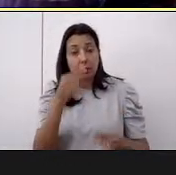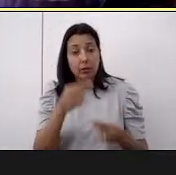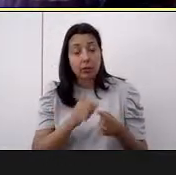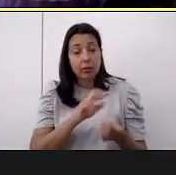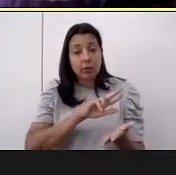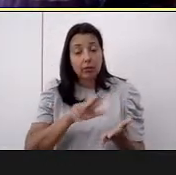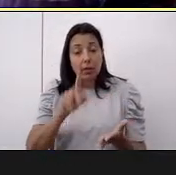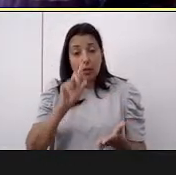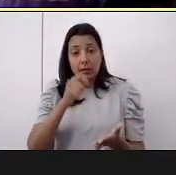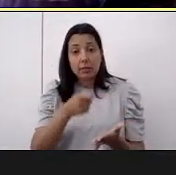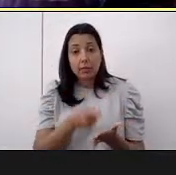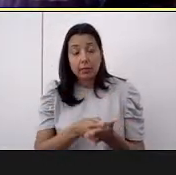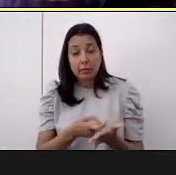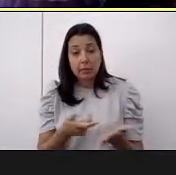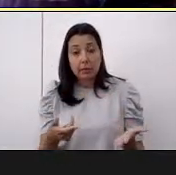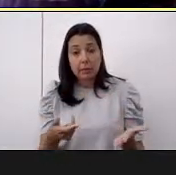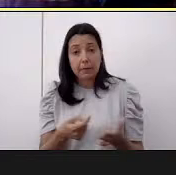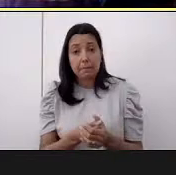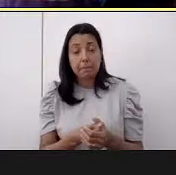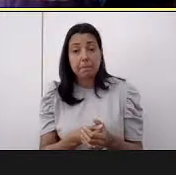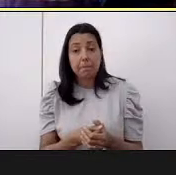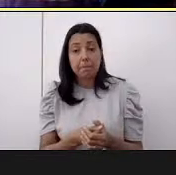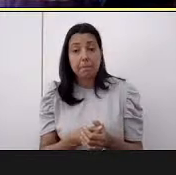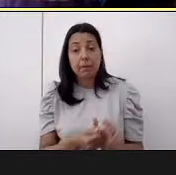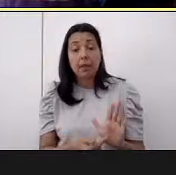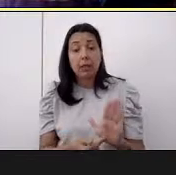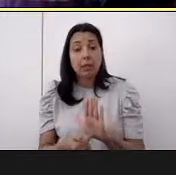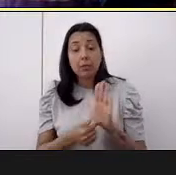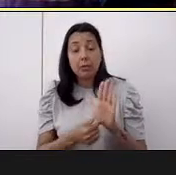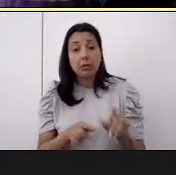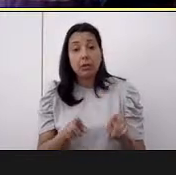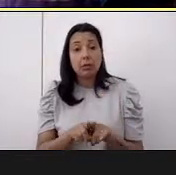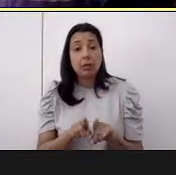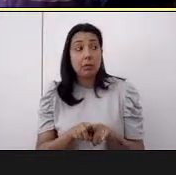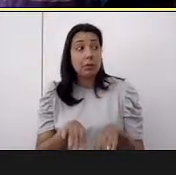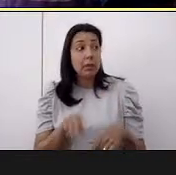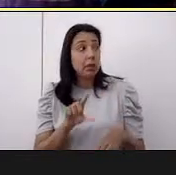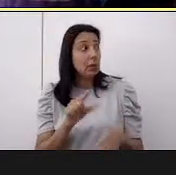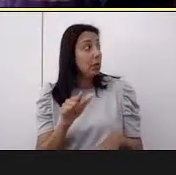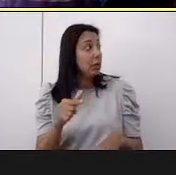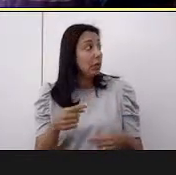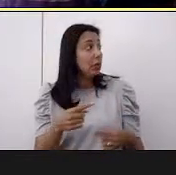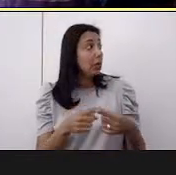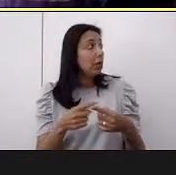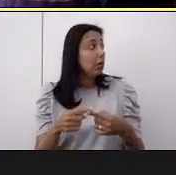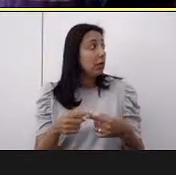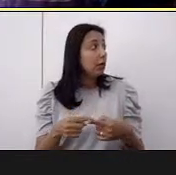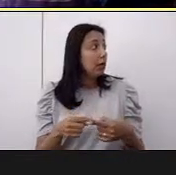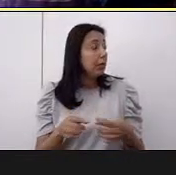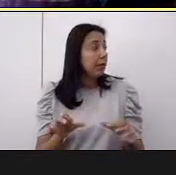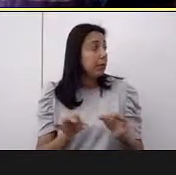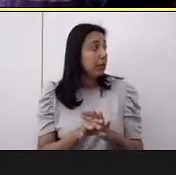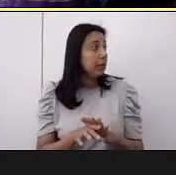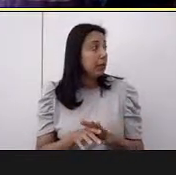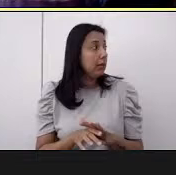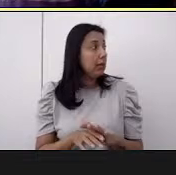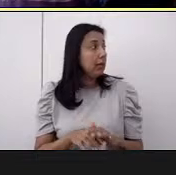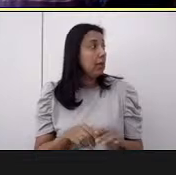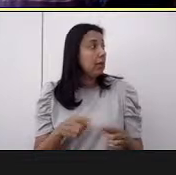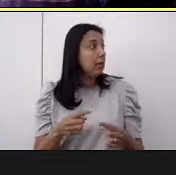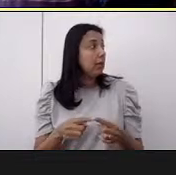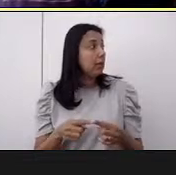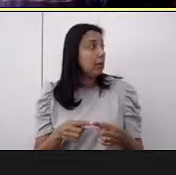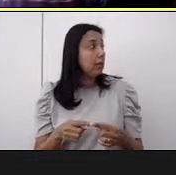combining legal imperatives with other considerations such as social, technical, economic, financial, ethical, and